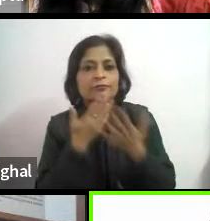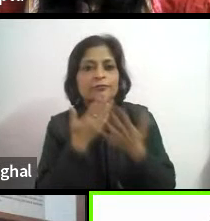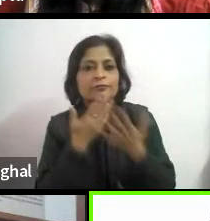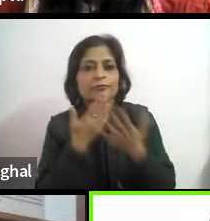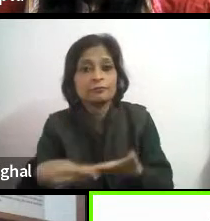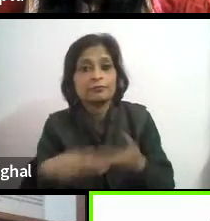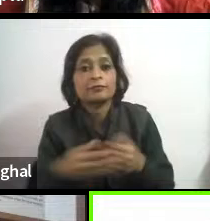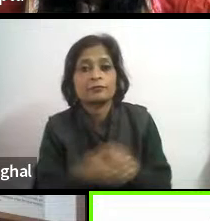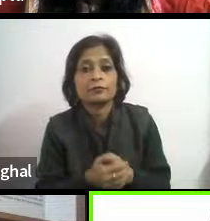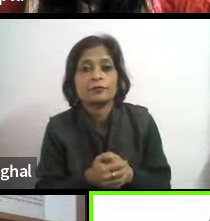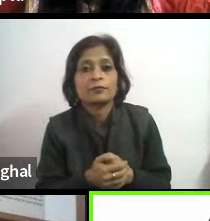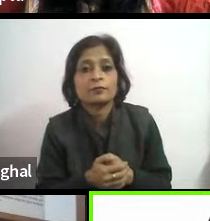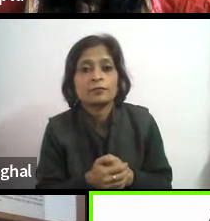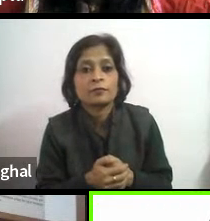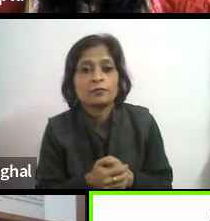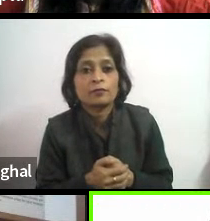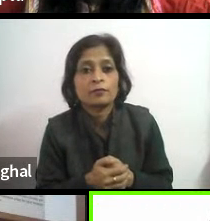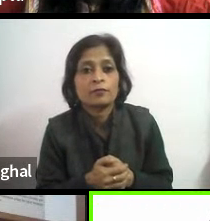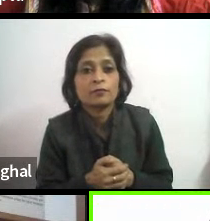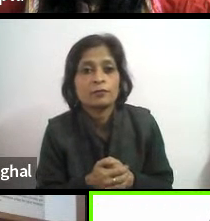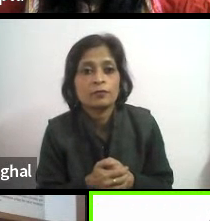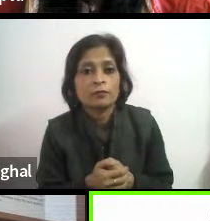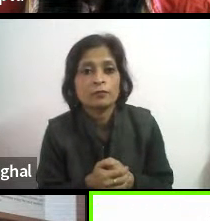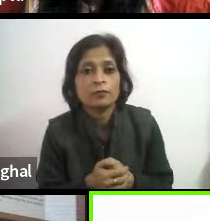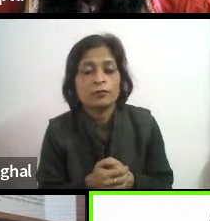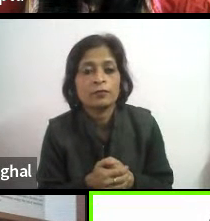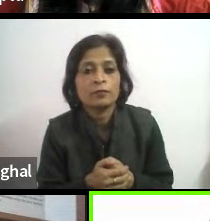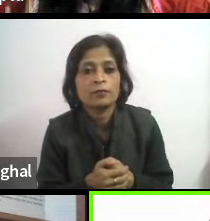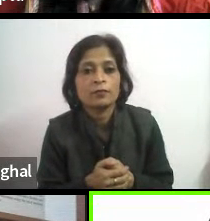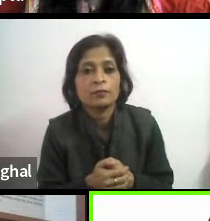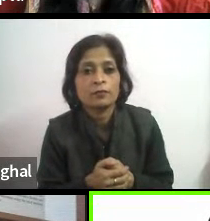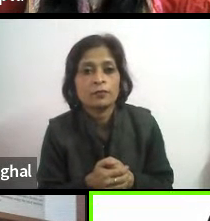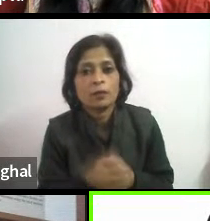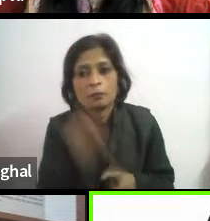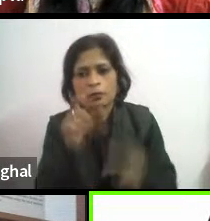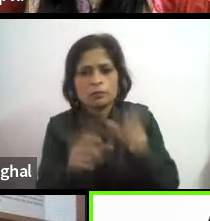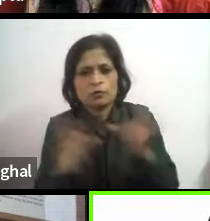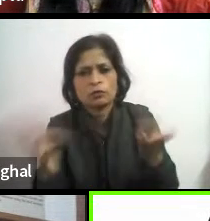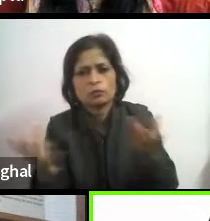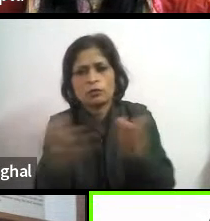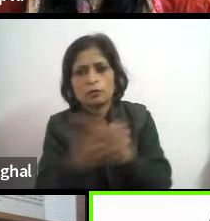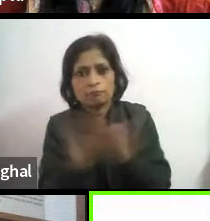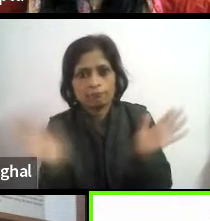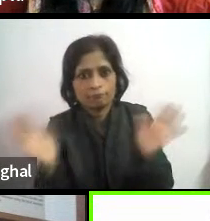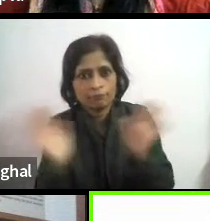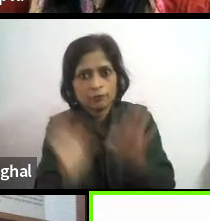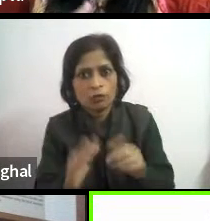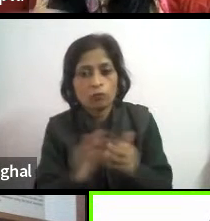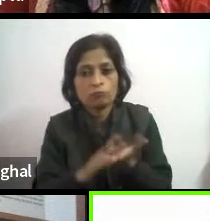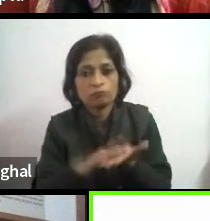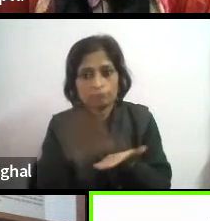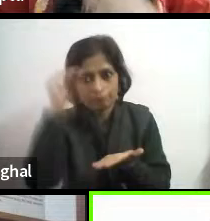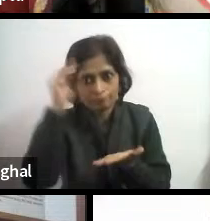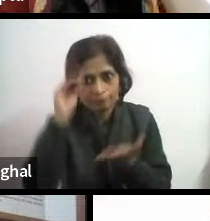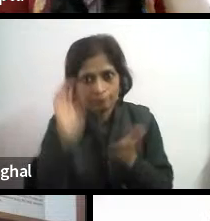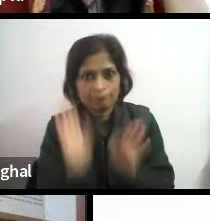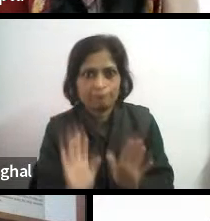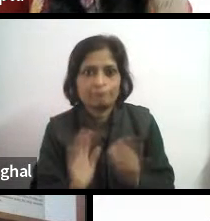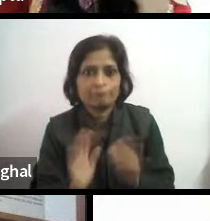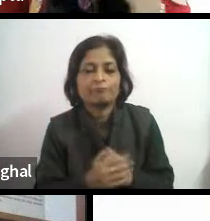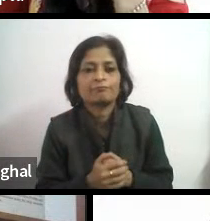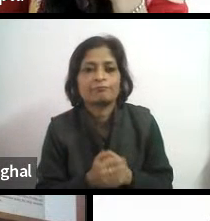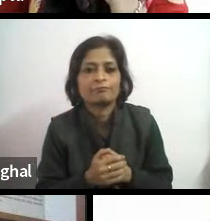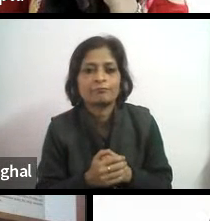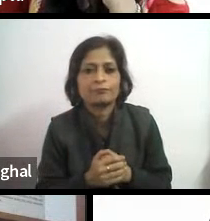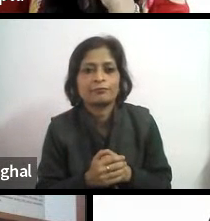presence of each and every person who is here to contribute to wisdom, knowledge, and takeaways across the next